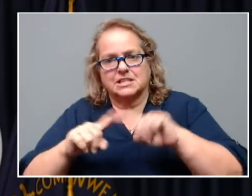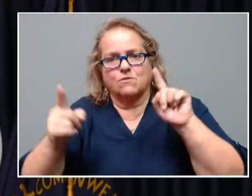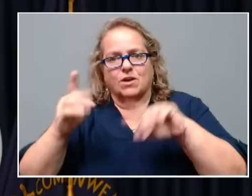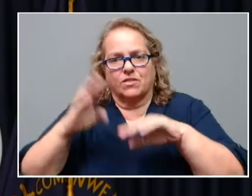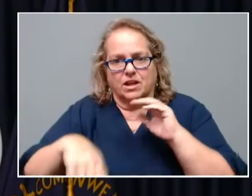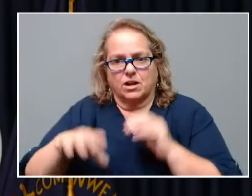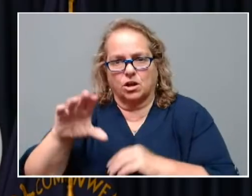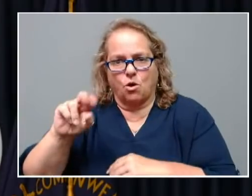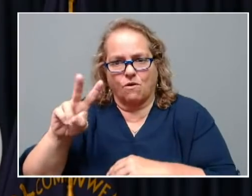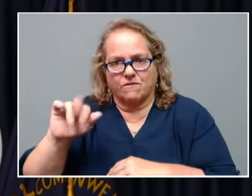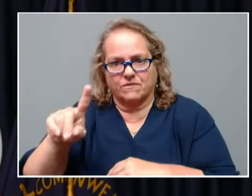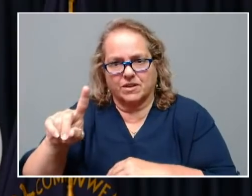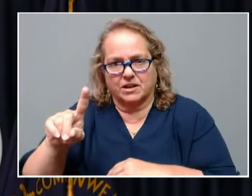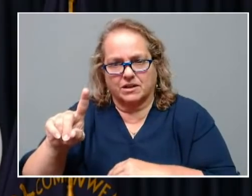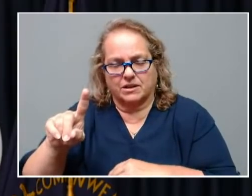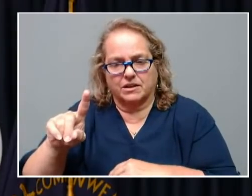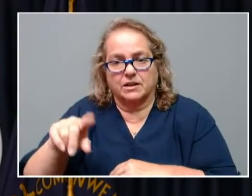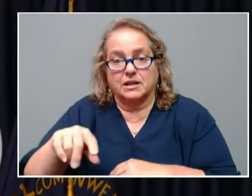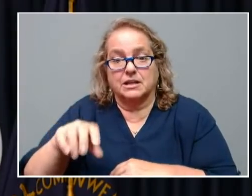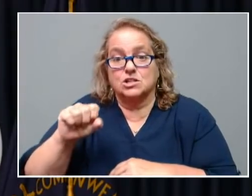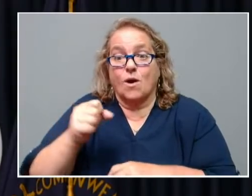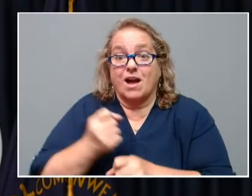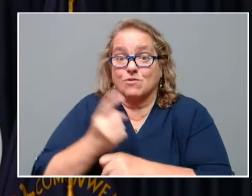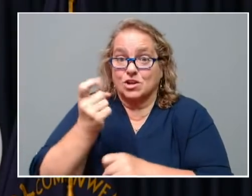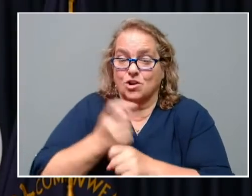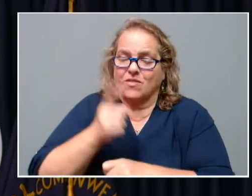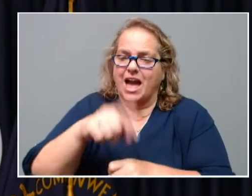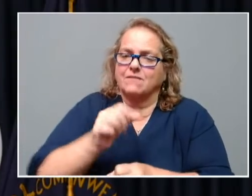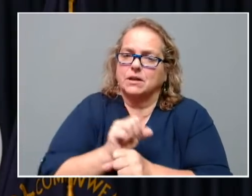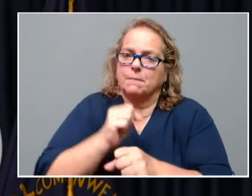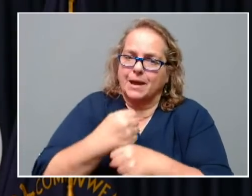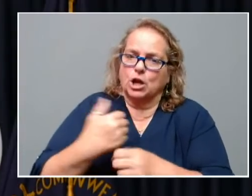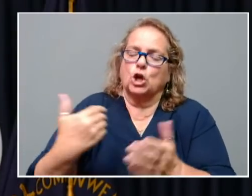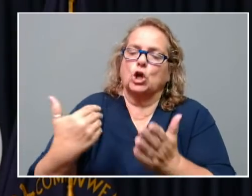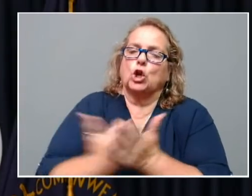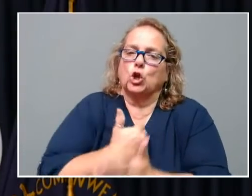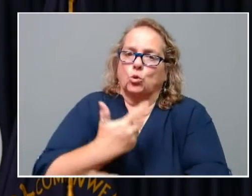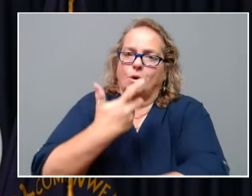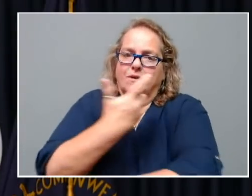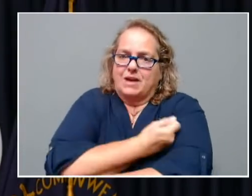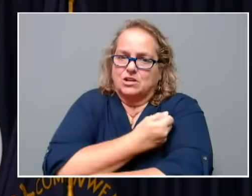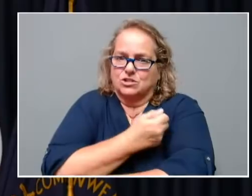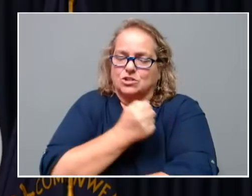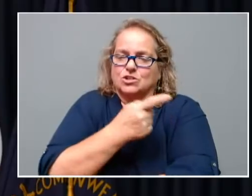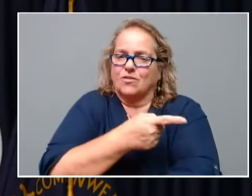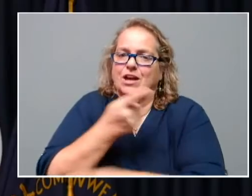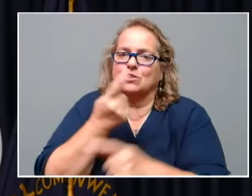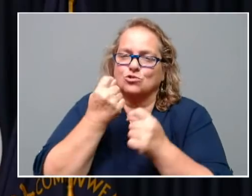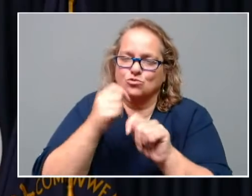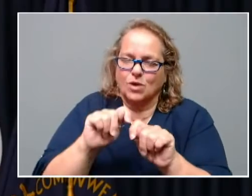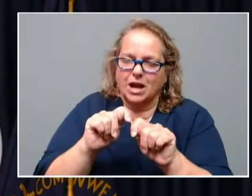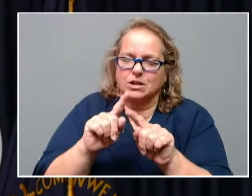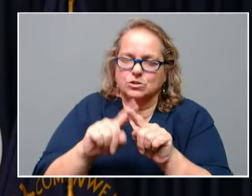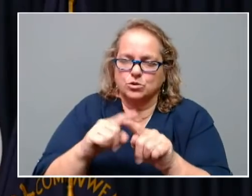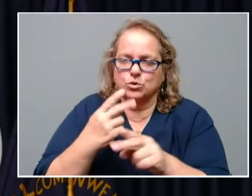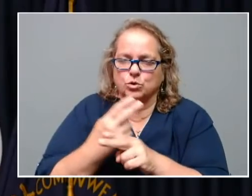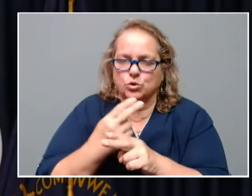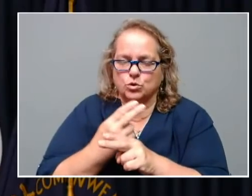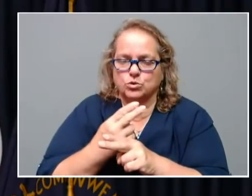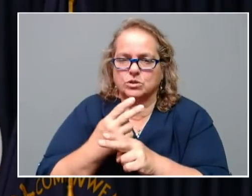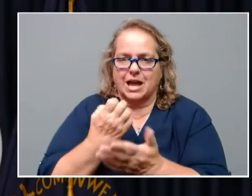viruses. So every year they have to create a new vaccination that they try to use the prevailing